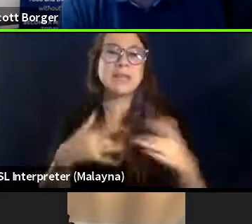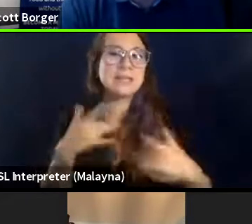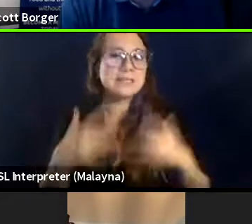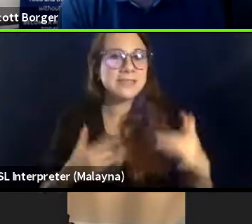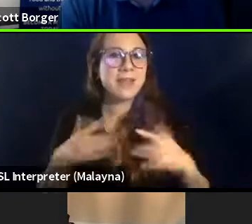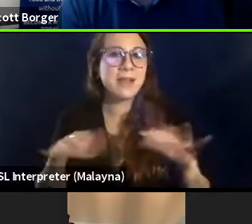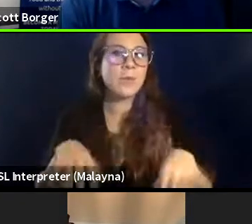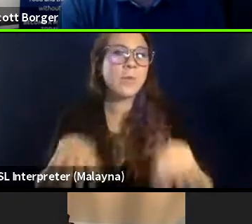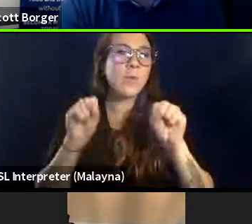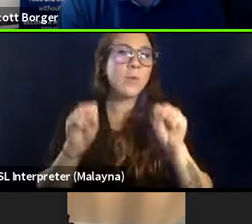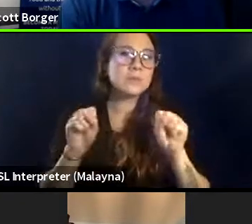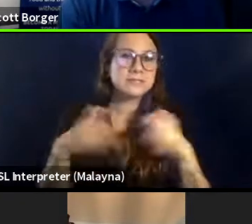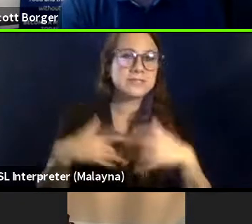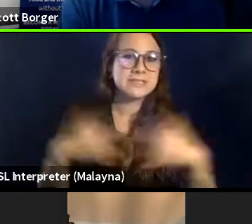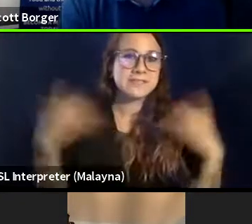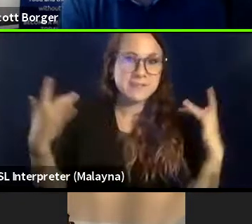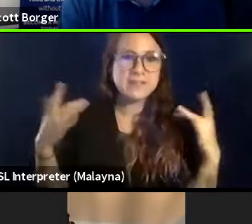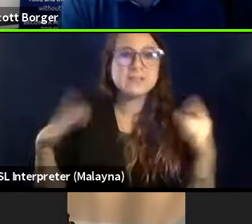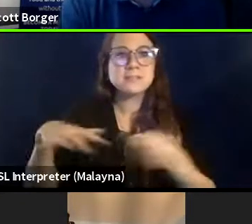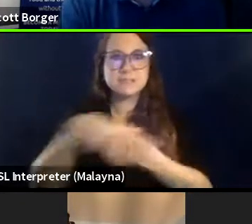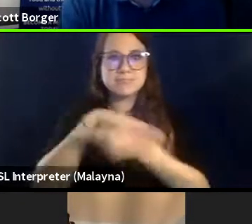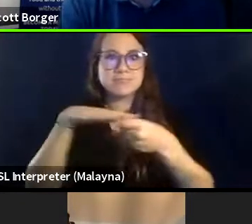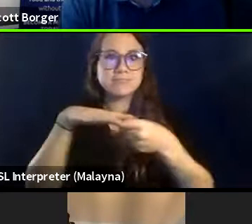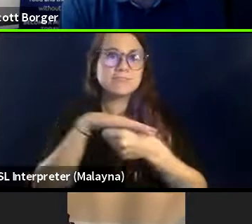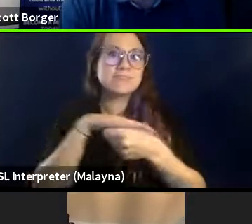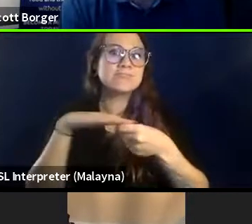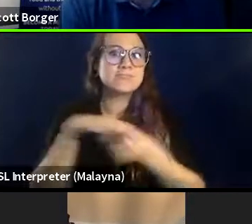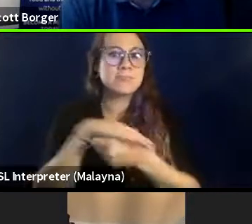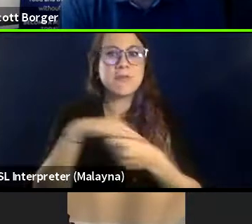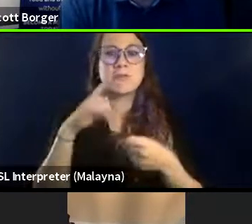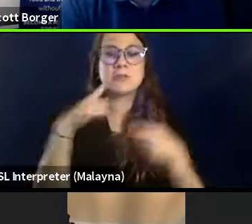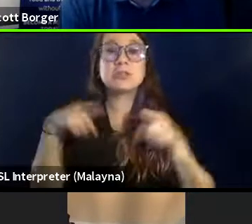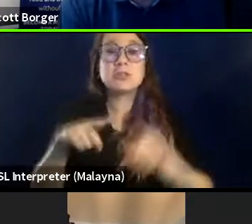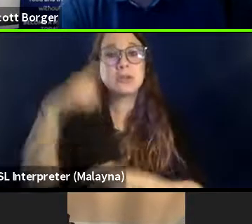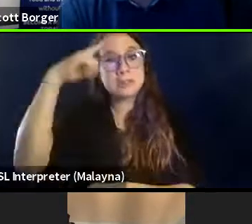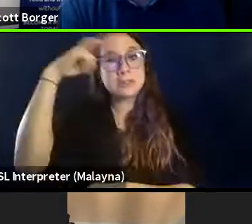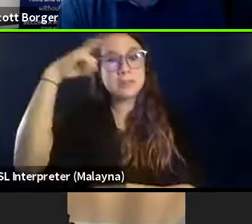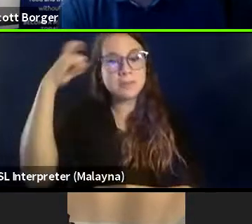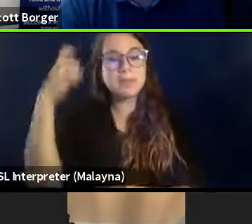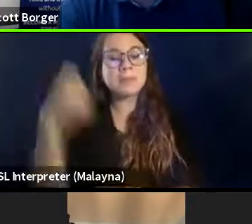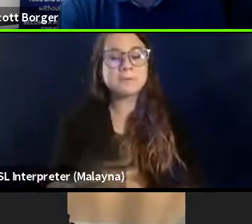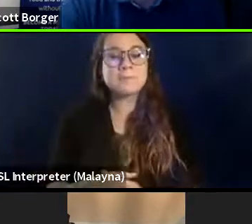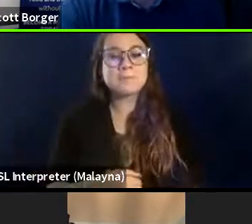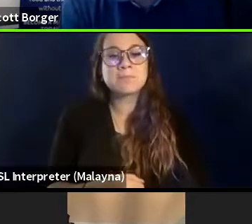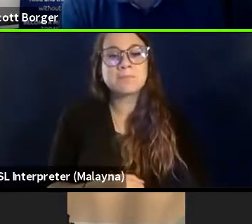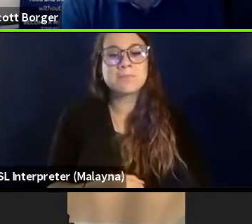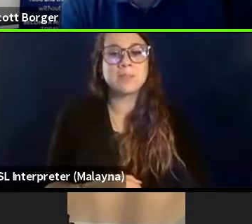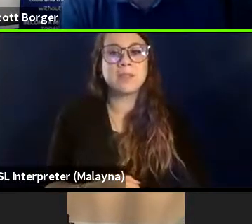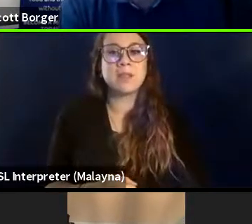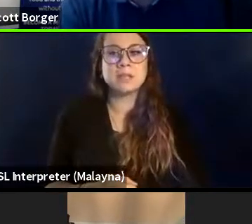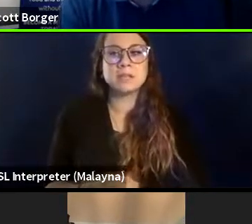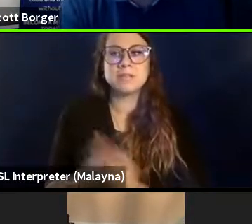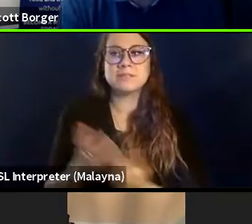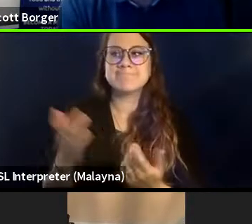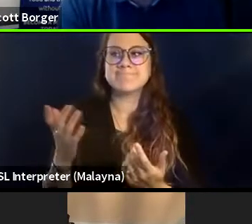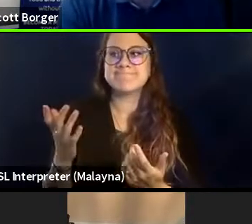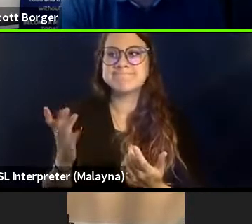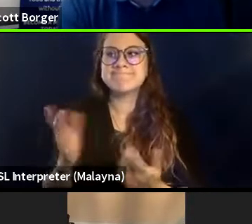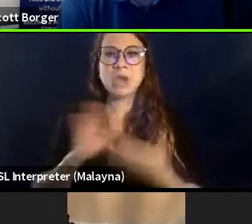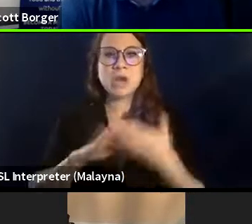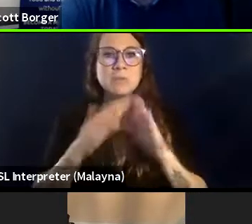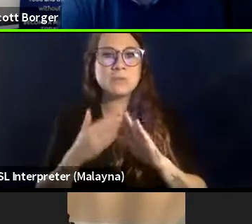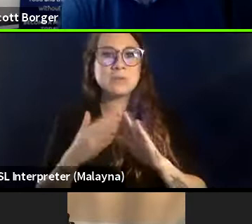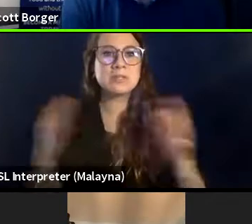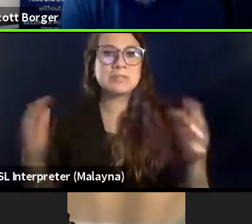events across these neighborhoods over the course of the summer and just to be able to bring the community together. We believe